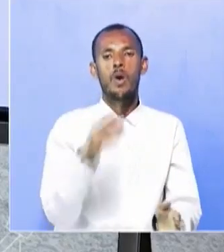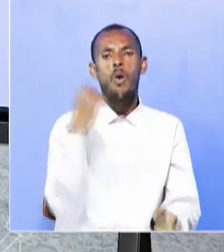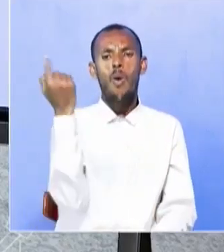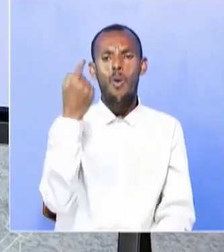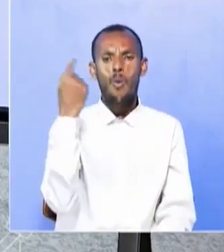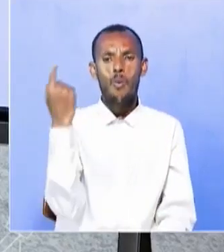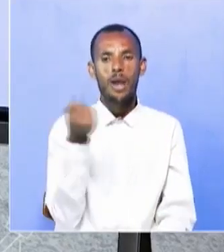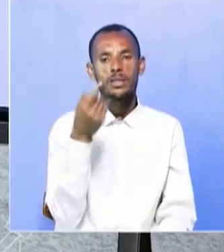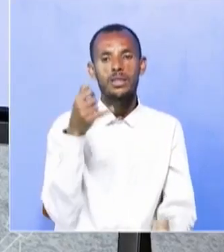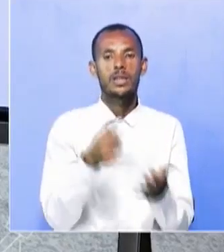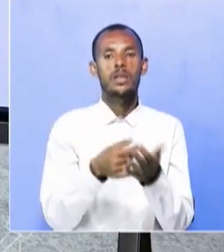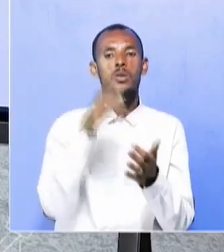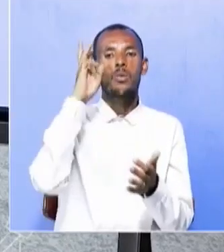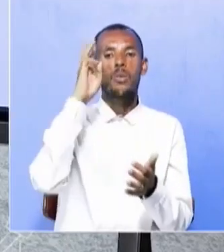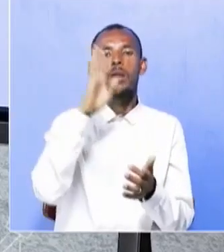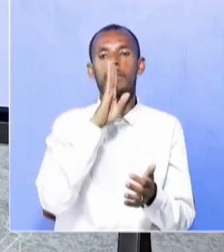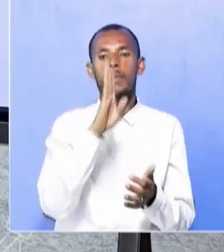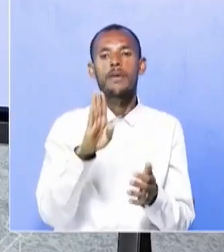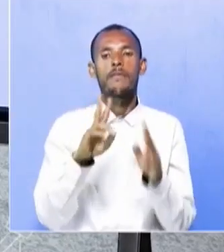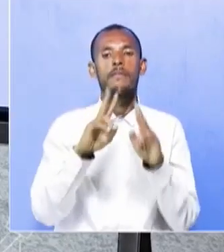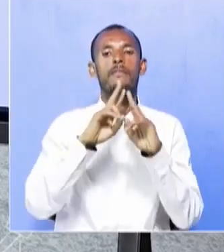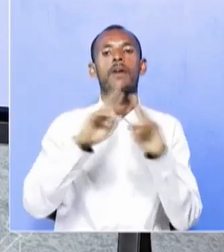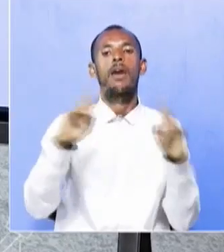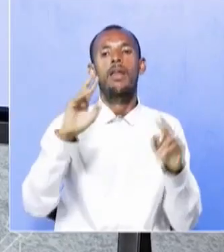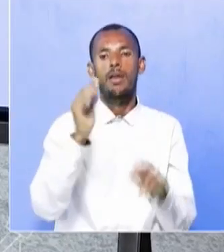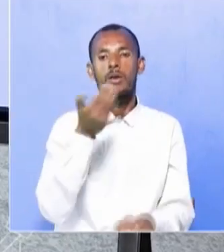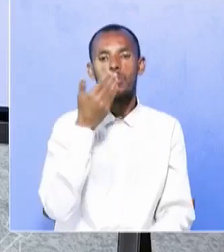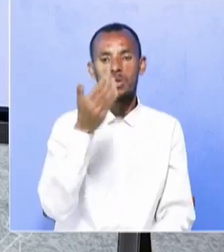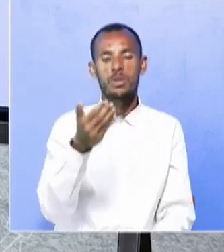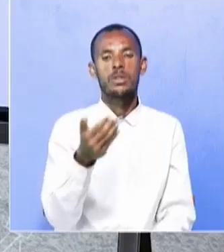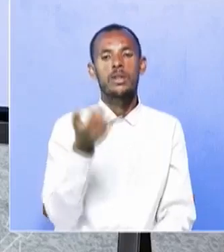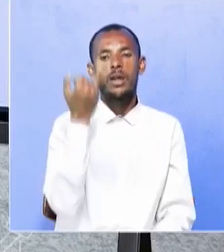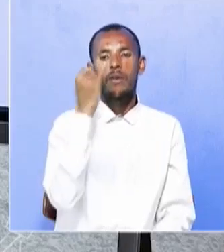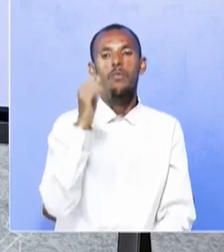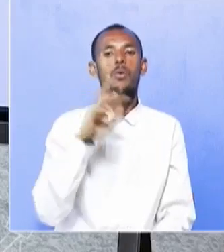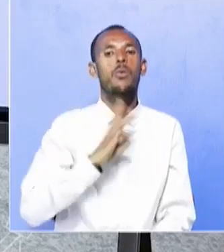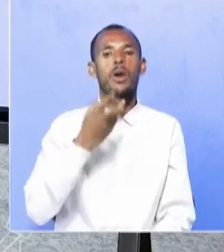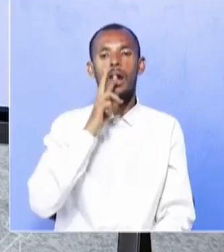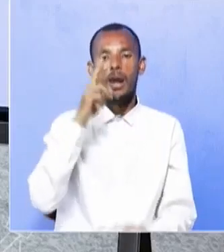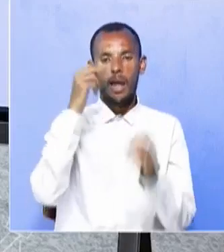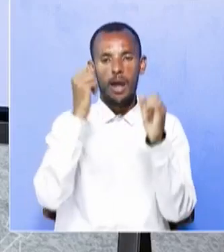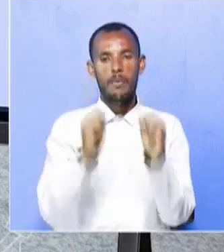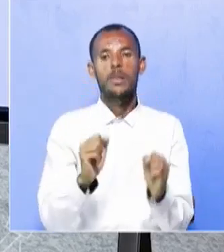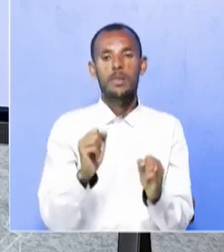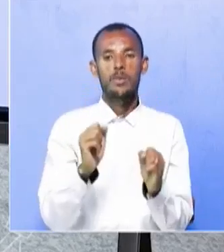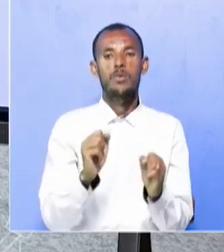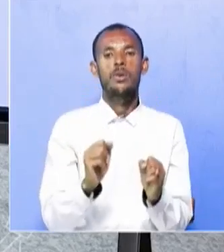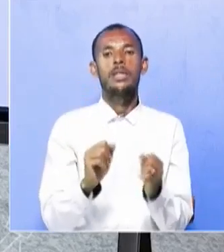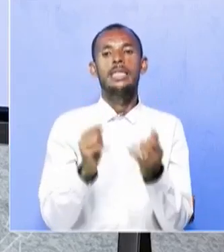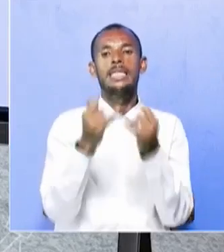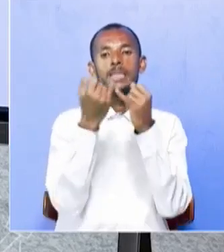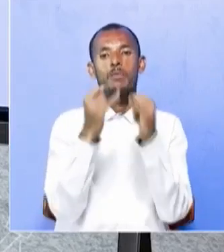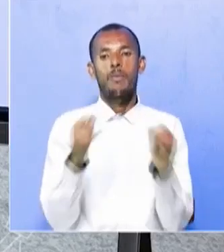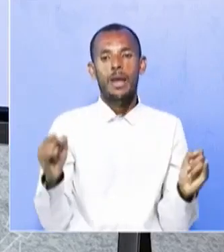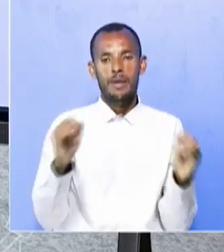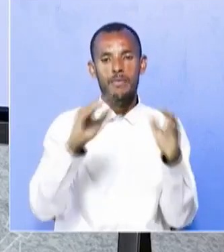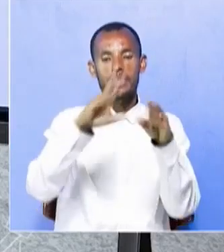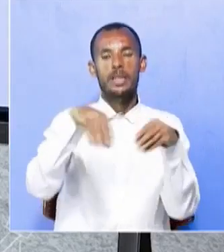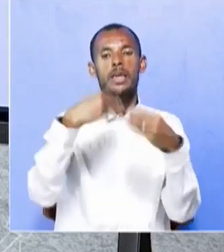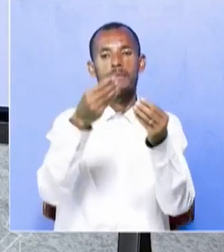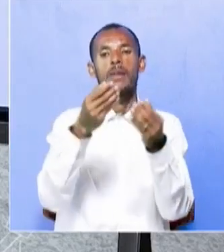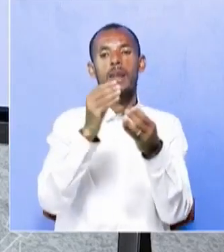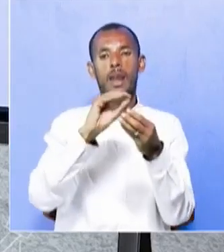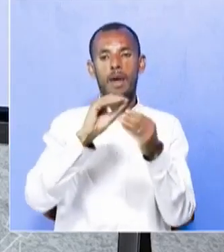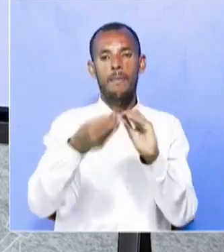always it will be very good if we are able to simplify the given number.